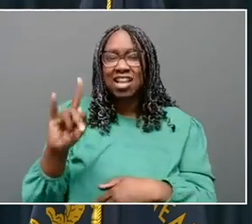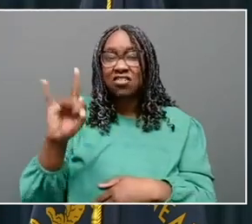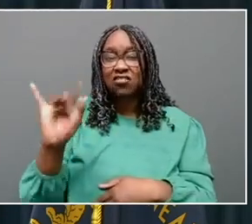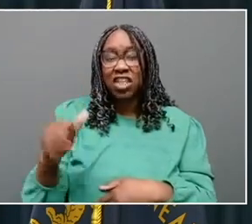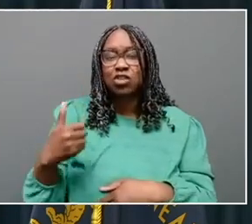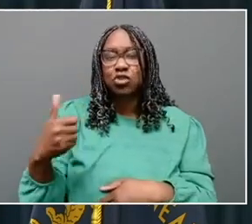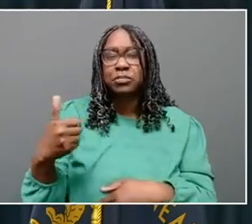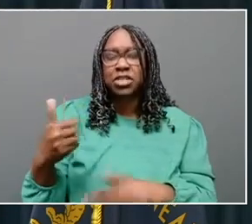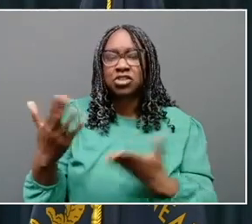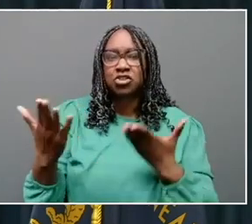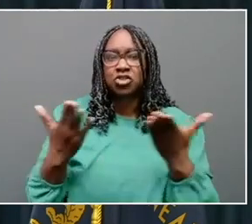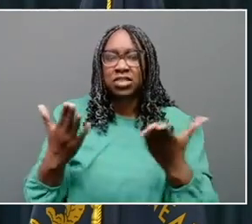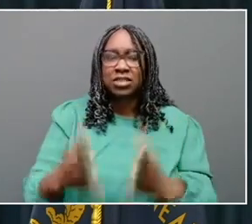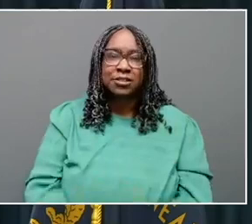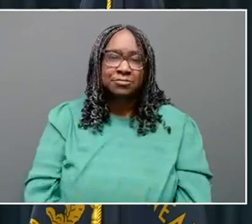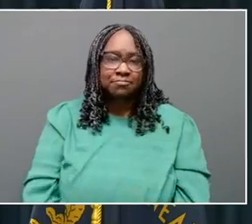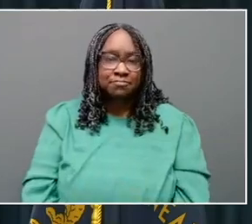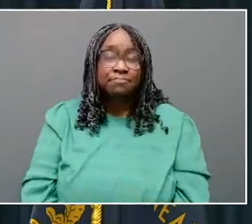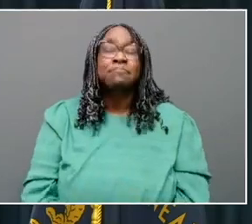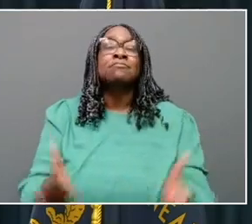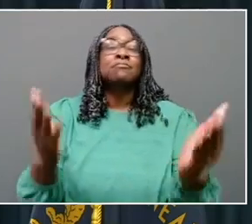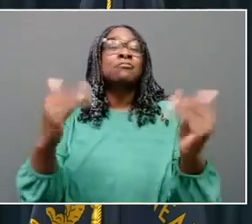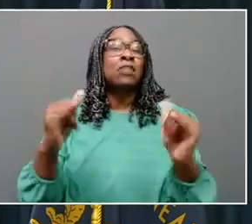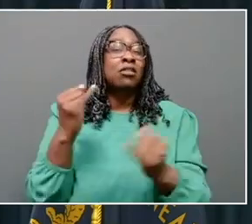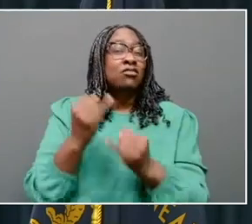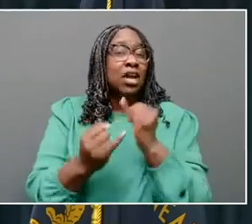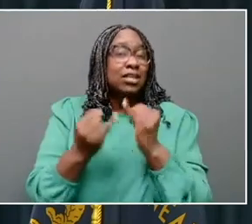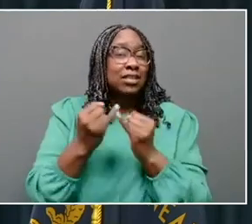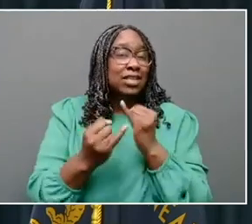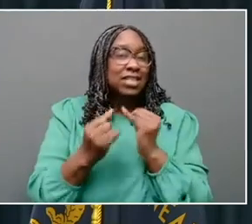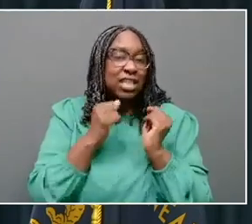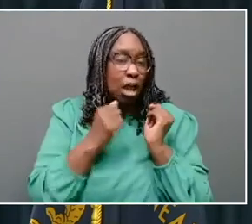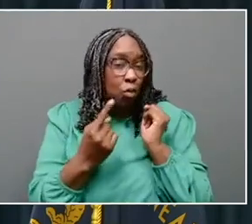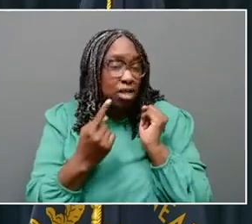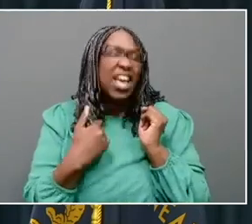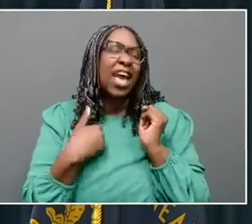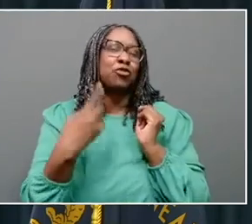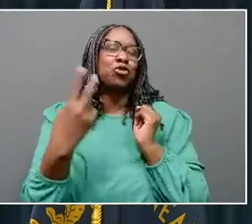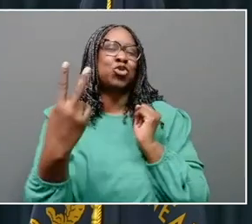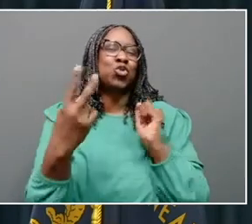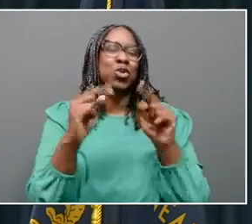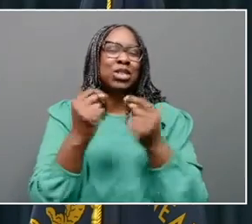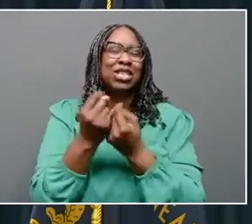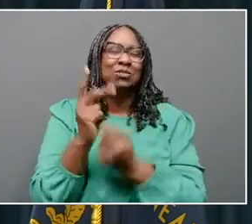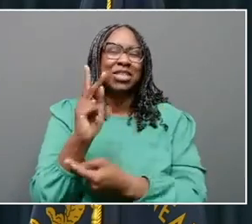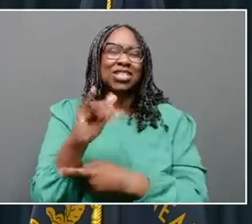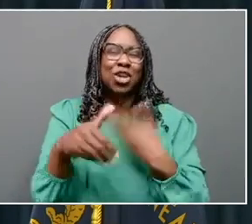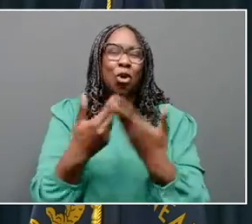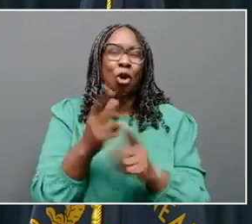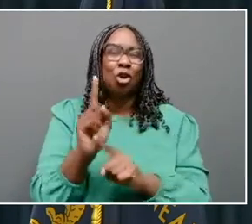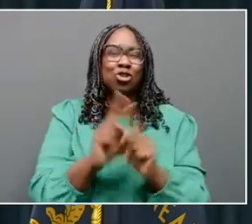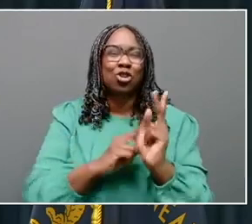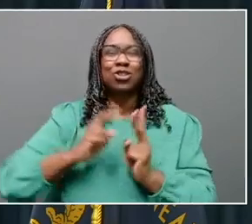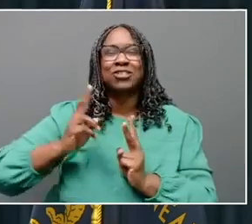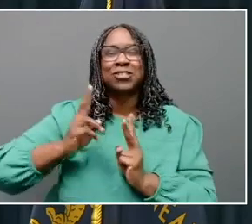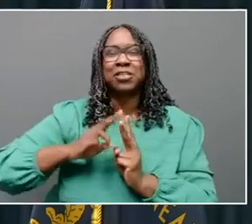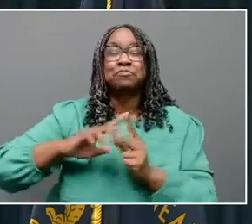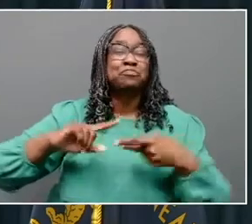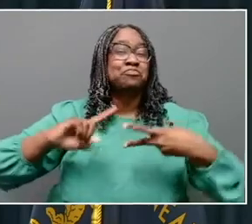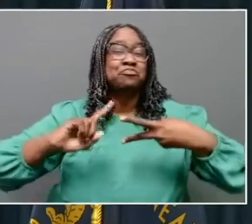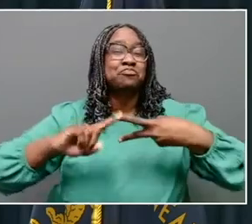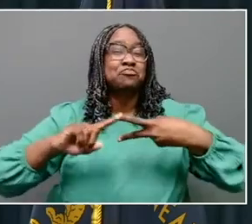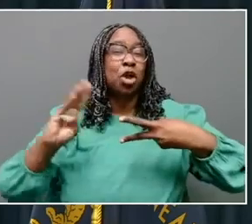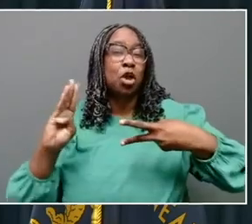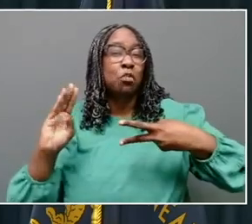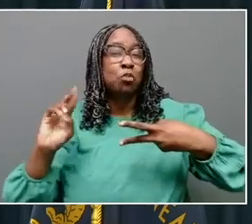Services. All right, and finally today, we have not one, but two Team Kentucky All-Stars. The first is Berea College, which